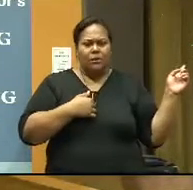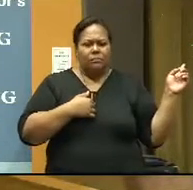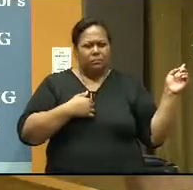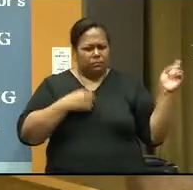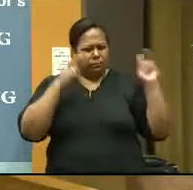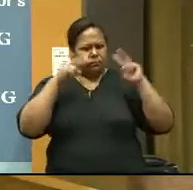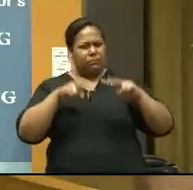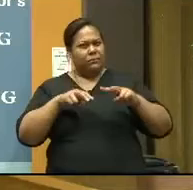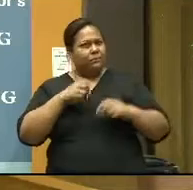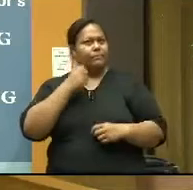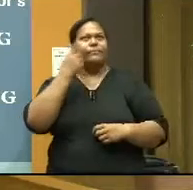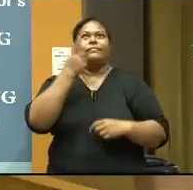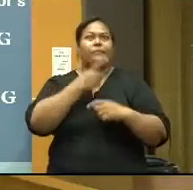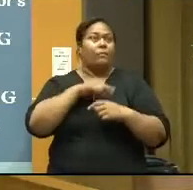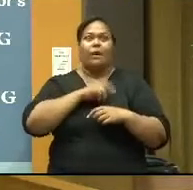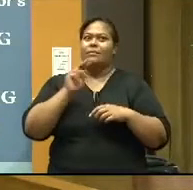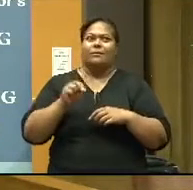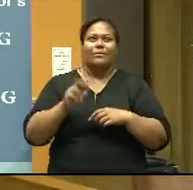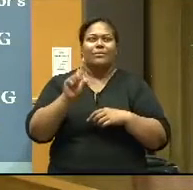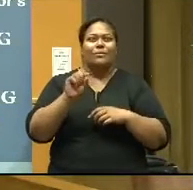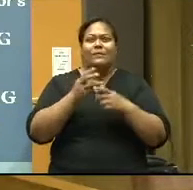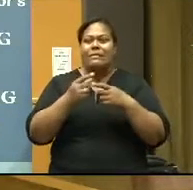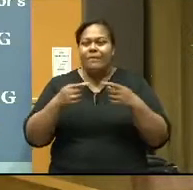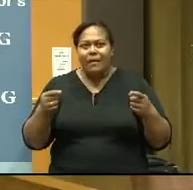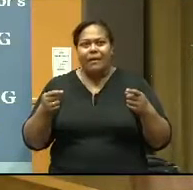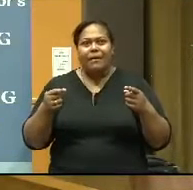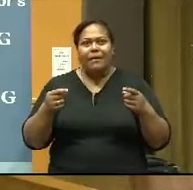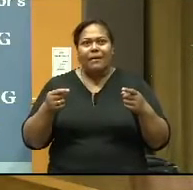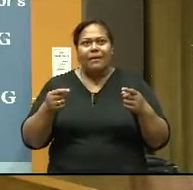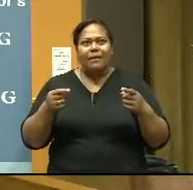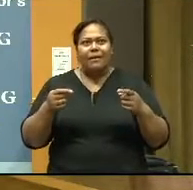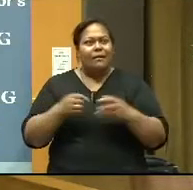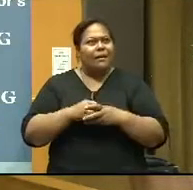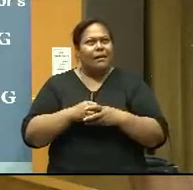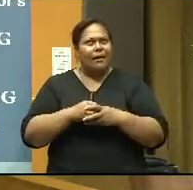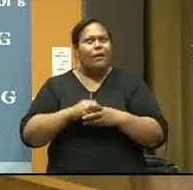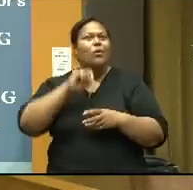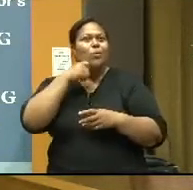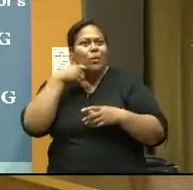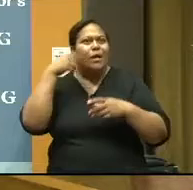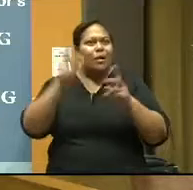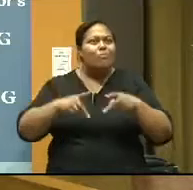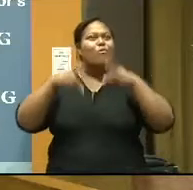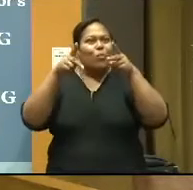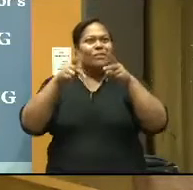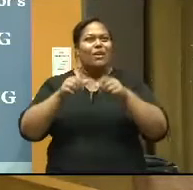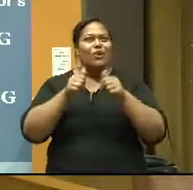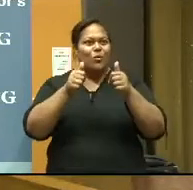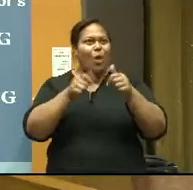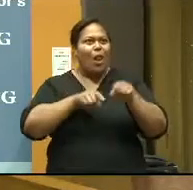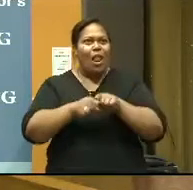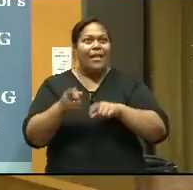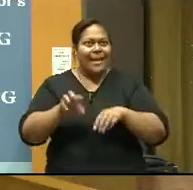that we needed to do something that would promote good learning and teaching, because